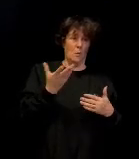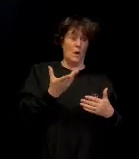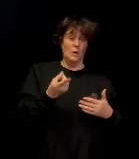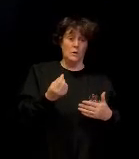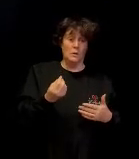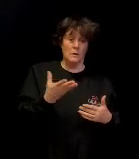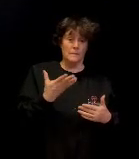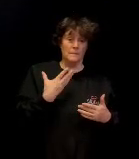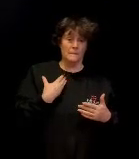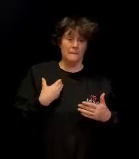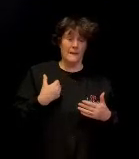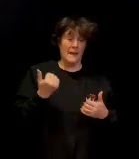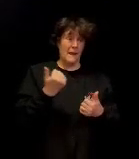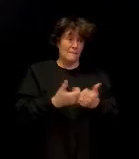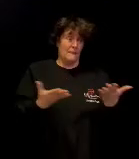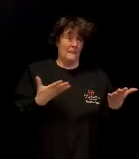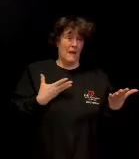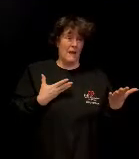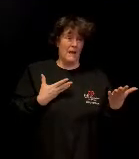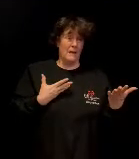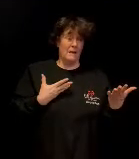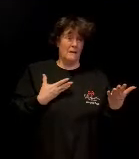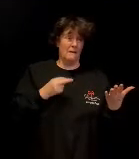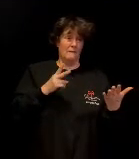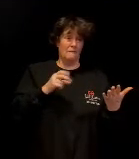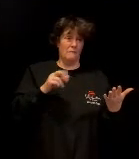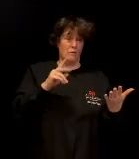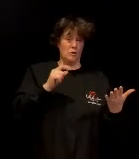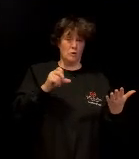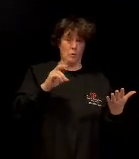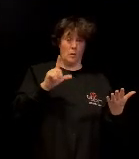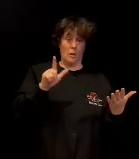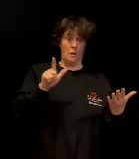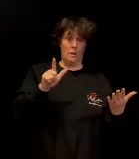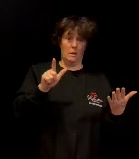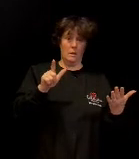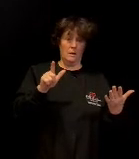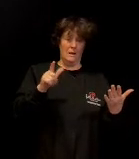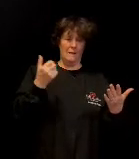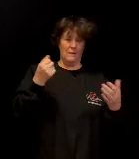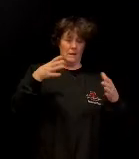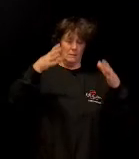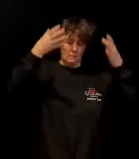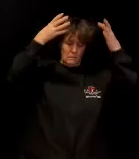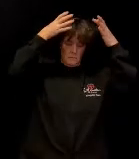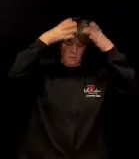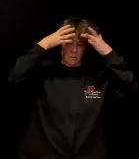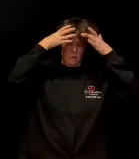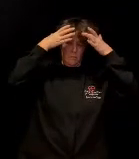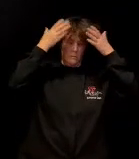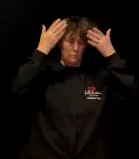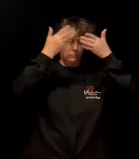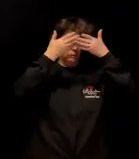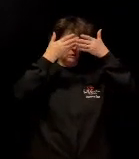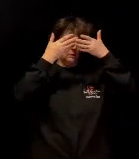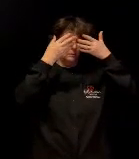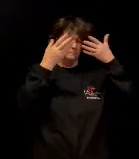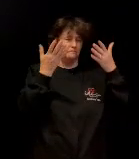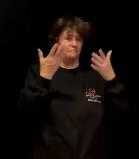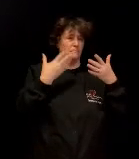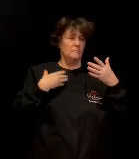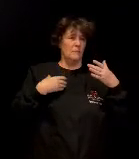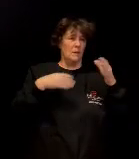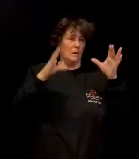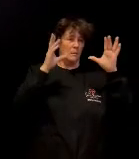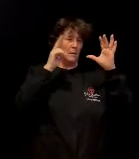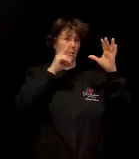to take everything virtual, where you would have a headset on and you'll be able to. I just read an article the other day. It was a guy was asking a